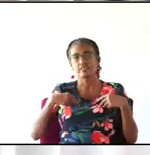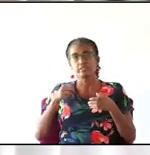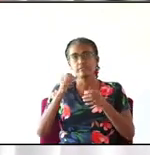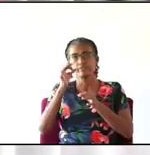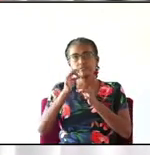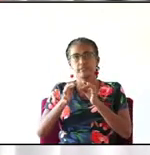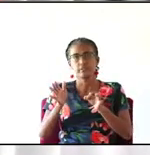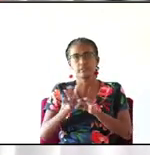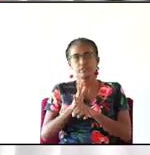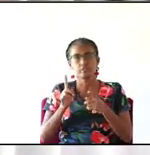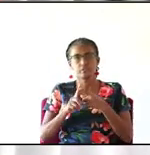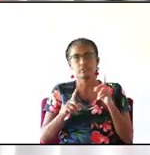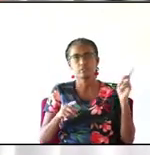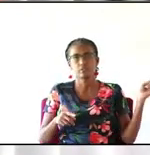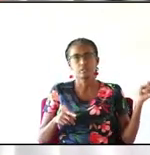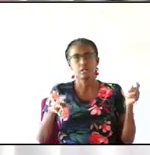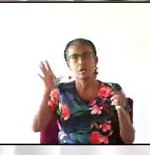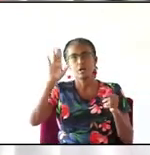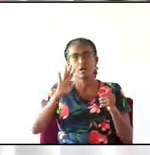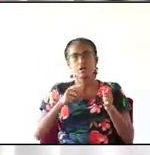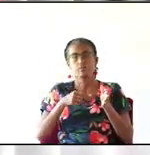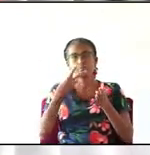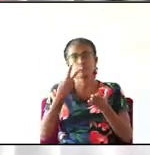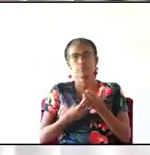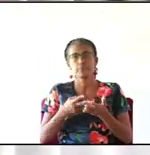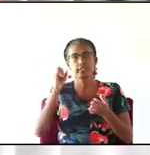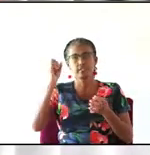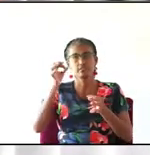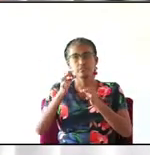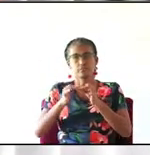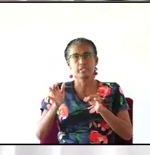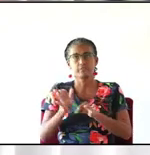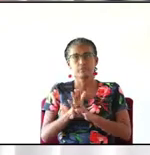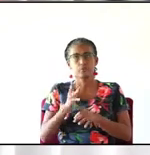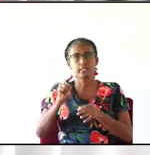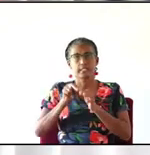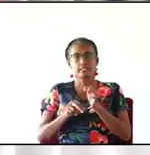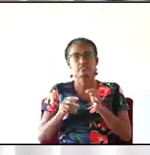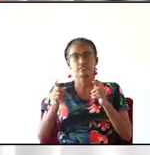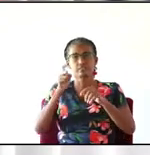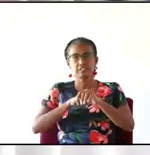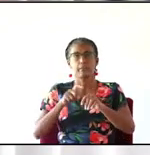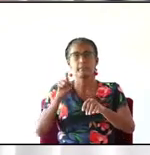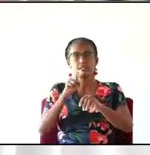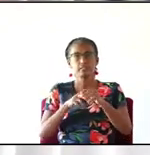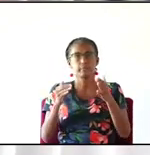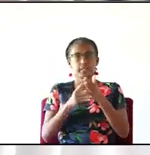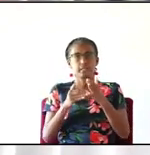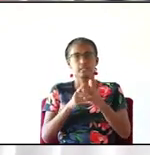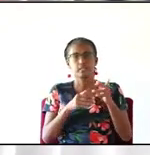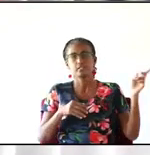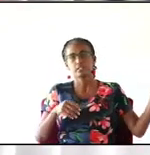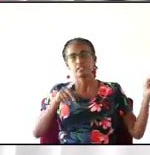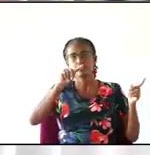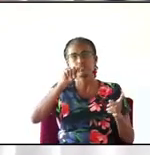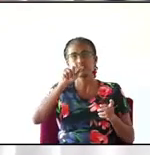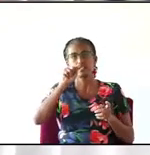he has proven his faithfulness time and time again. I'm Tamika Reese, and